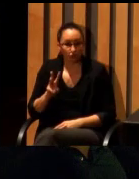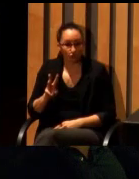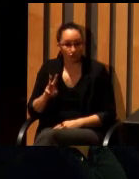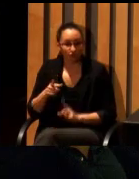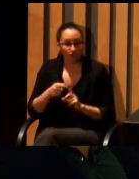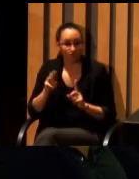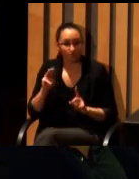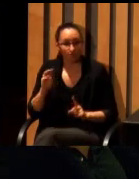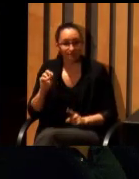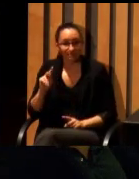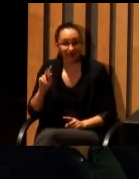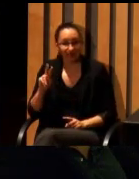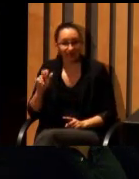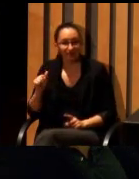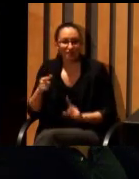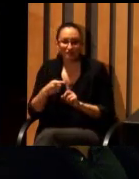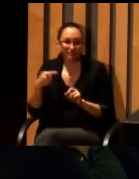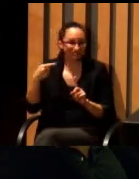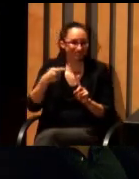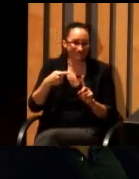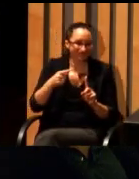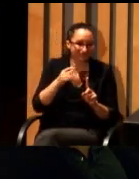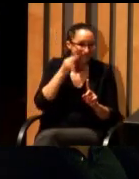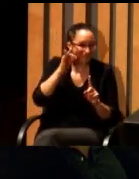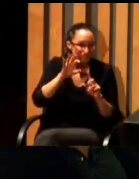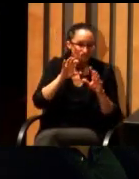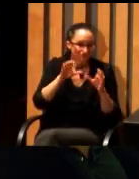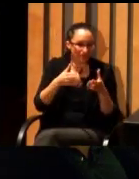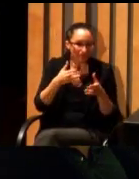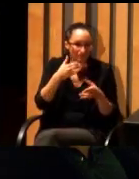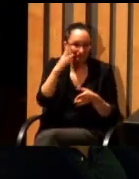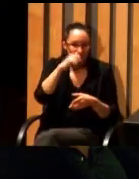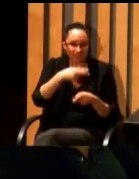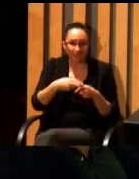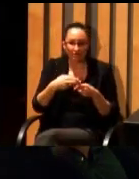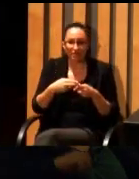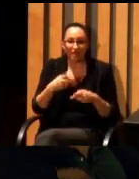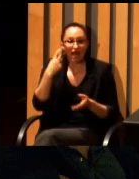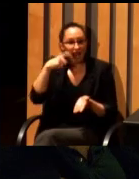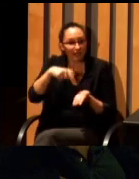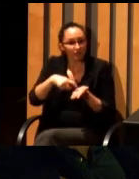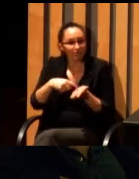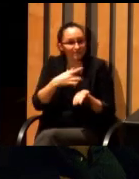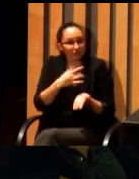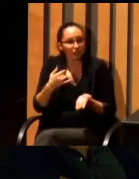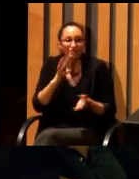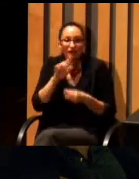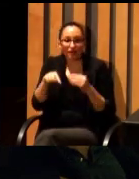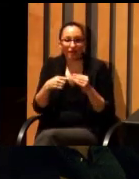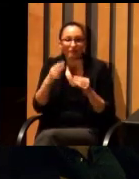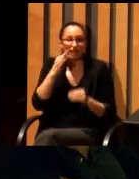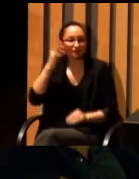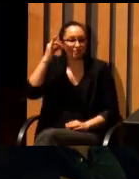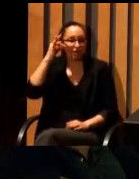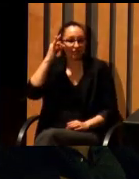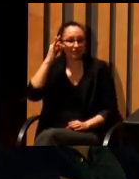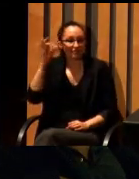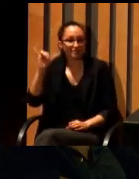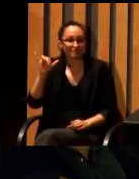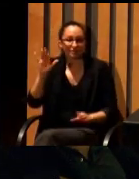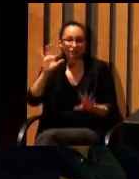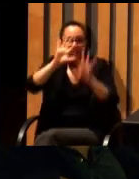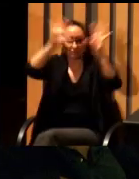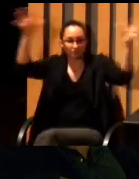Montana, and I noticed when we talk about Native Americans, we talk about them in one singular way. We say Native Americans, we say American Indians